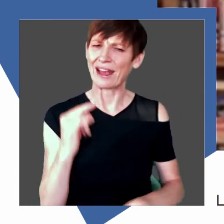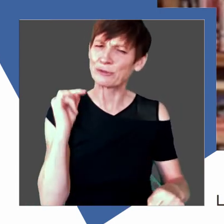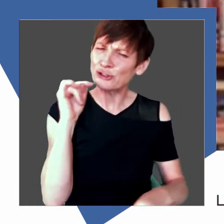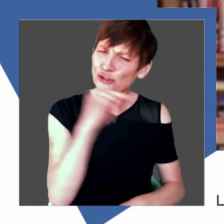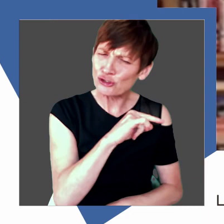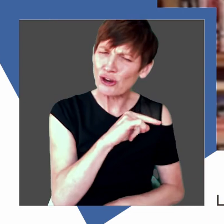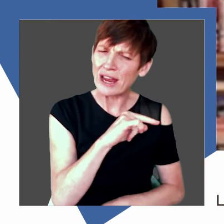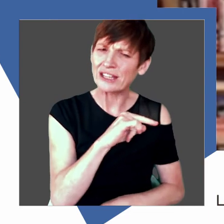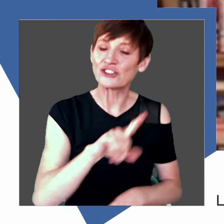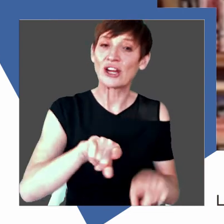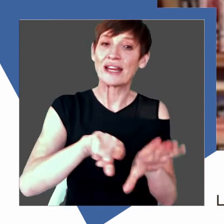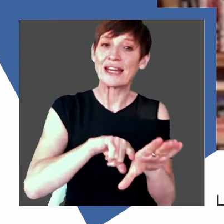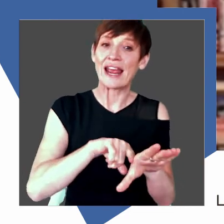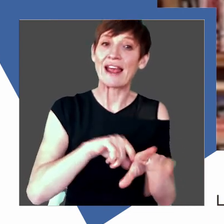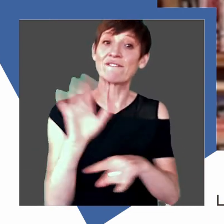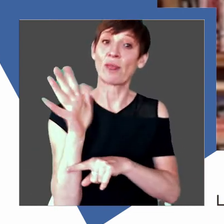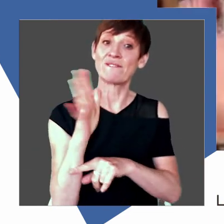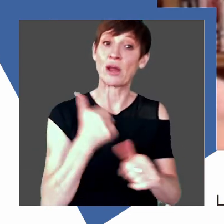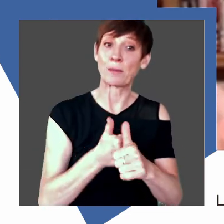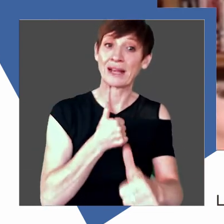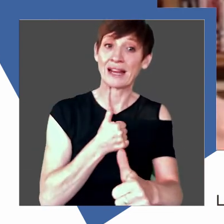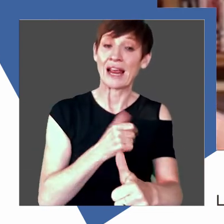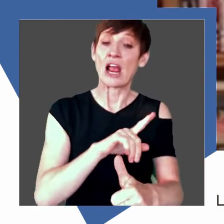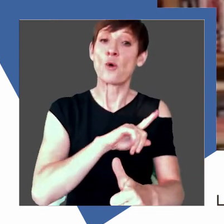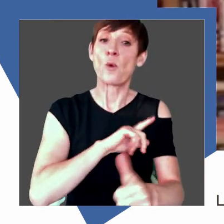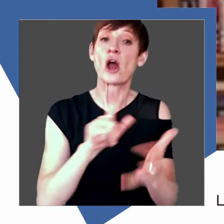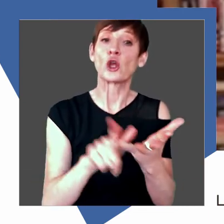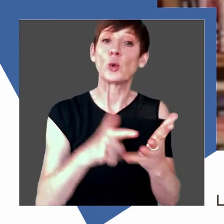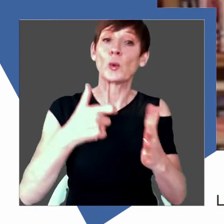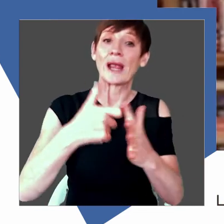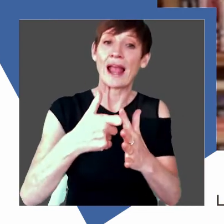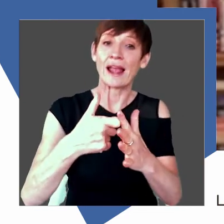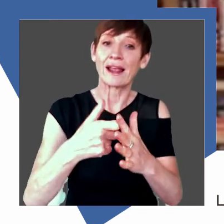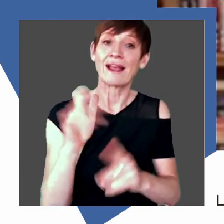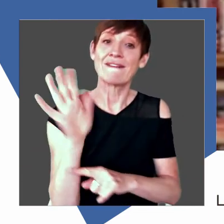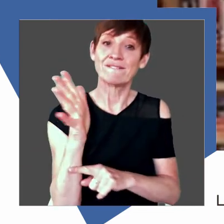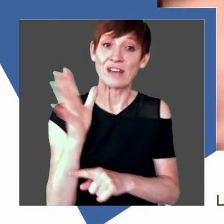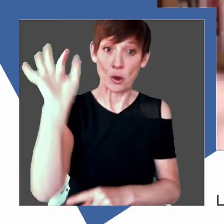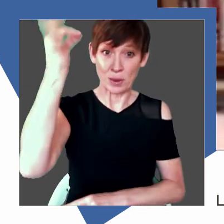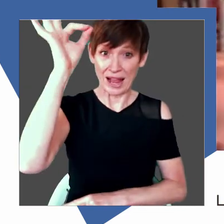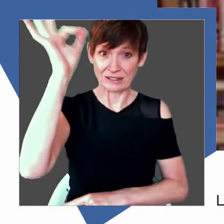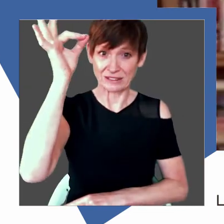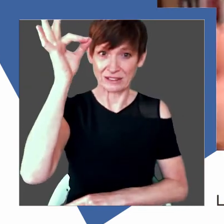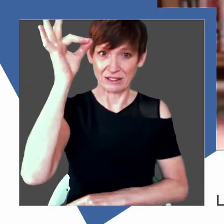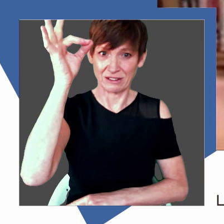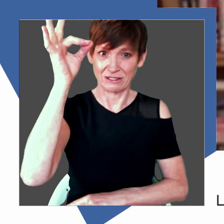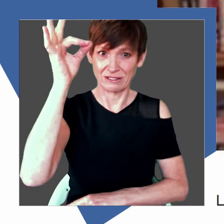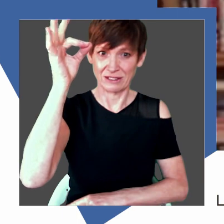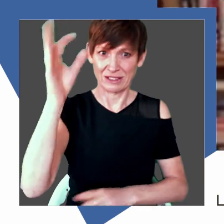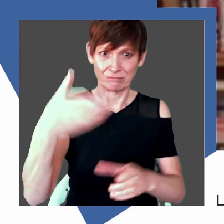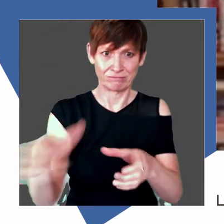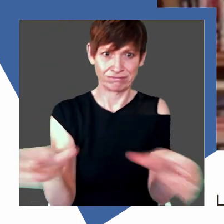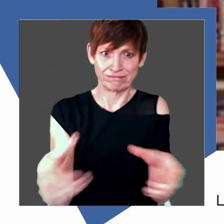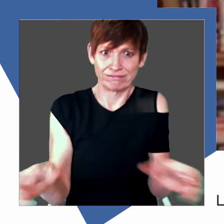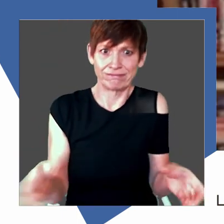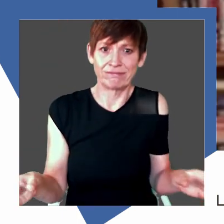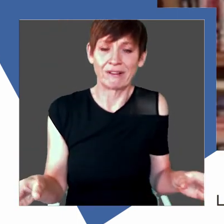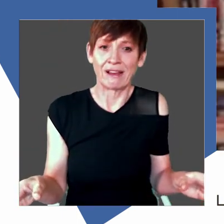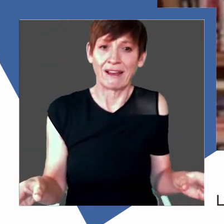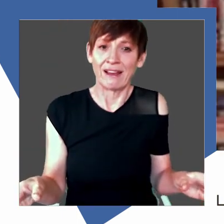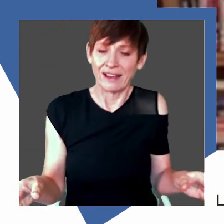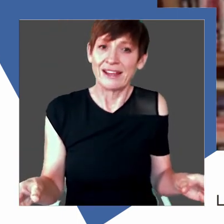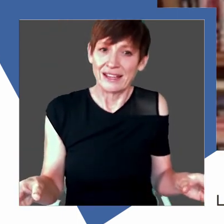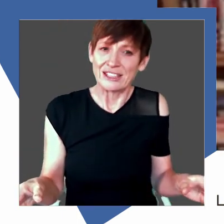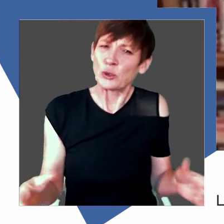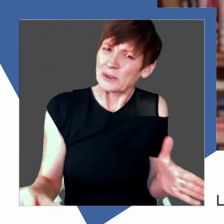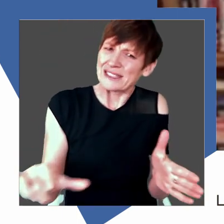was as they dismantled the UK Film Council. So there was a hiatus of funding. So it was really hard for